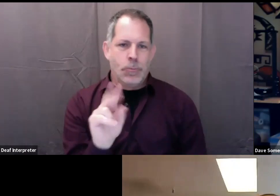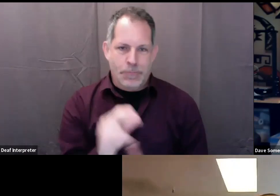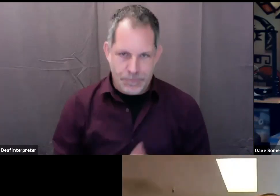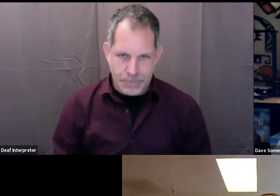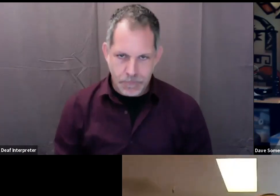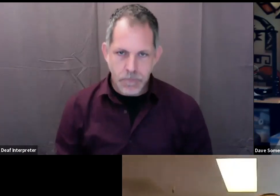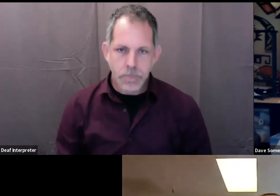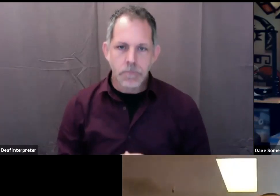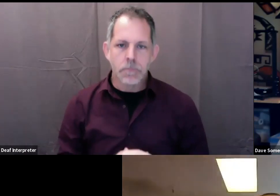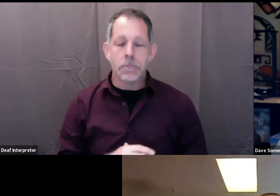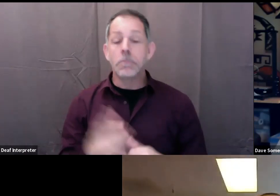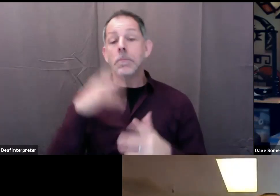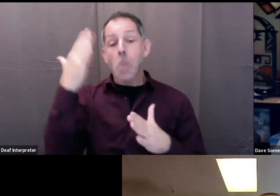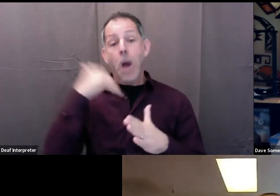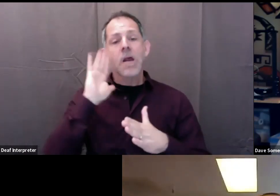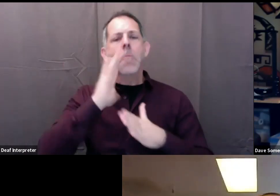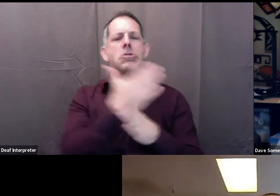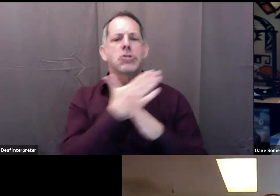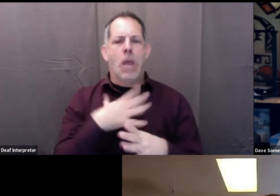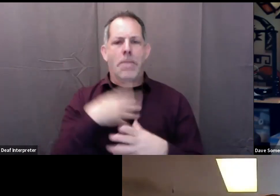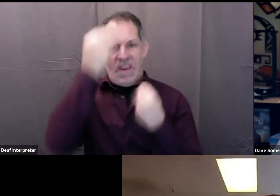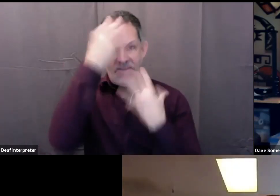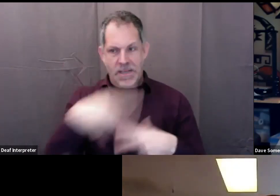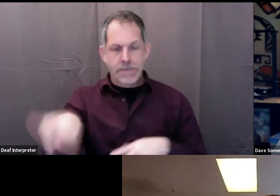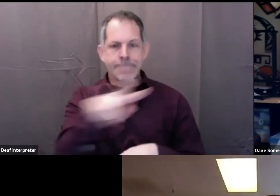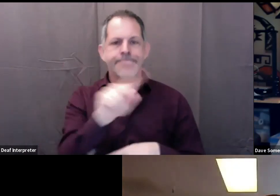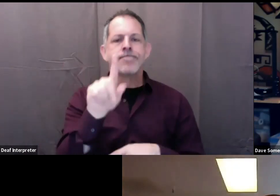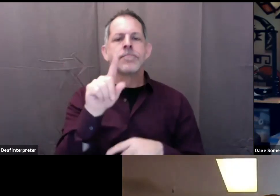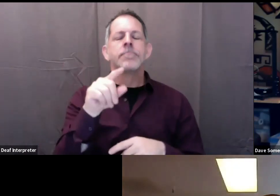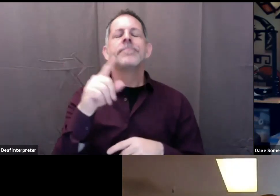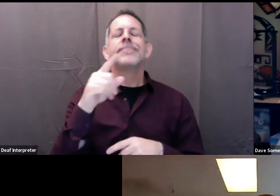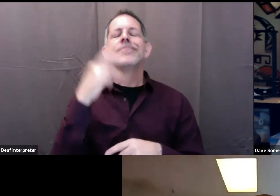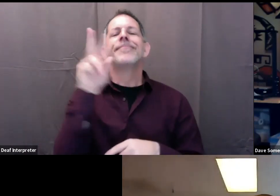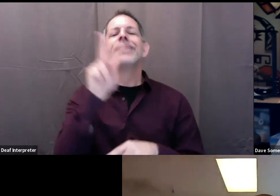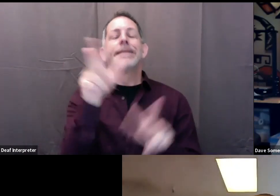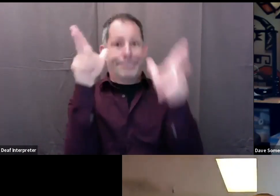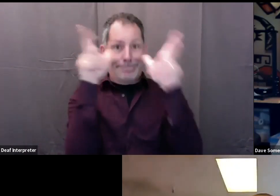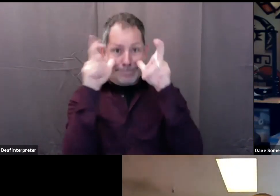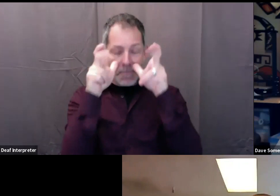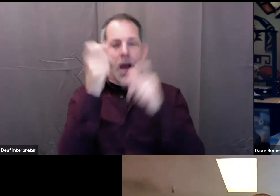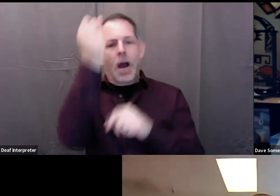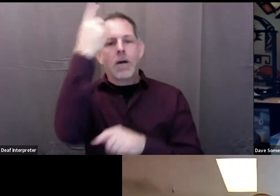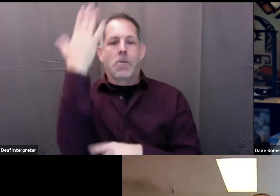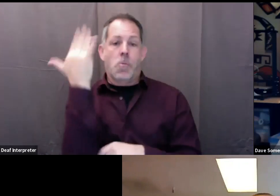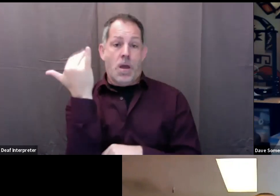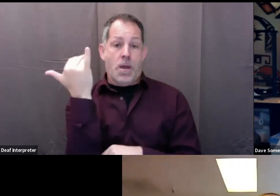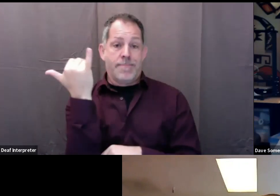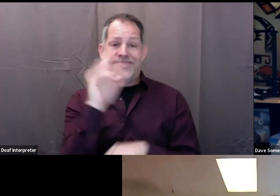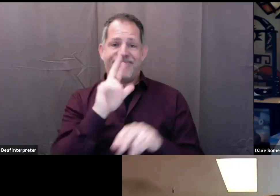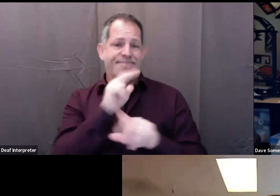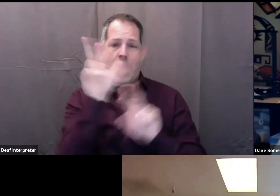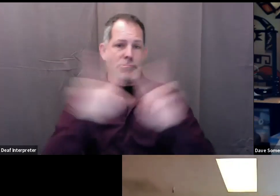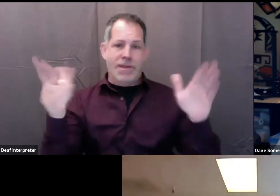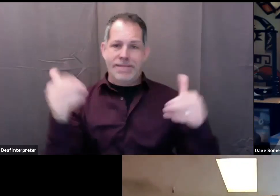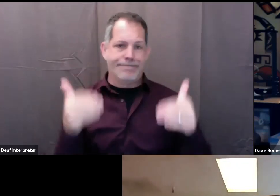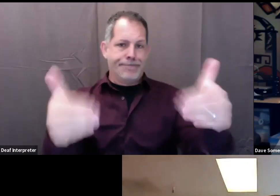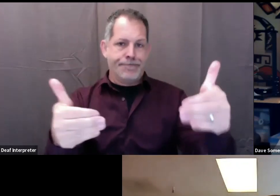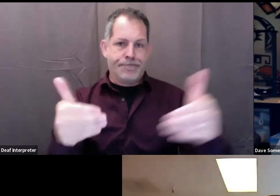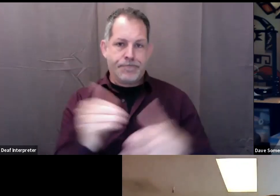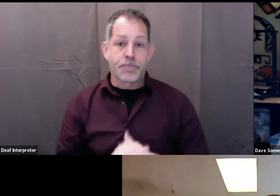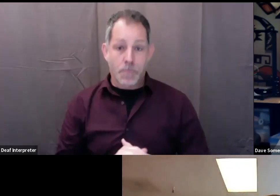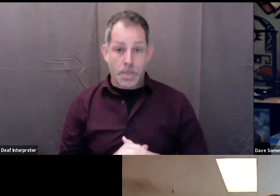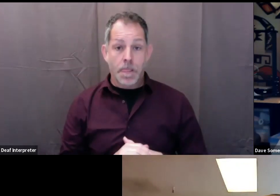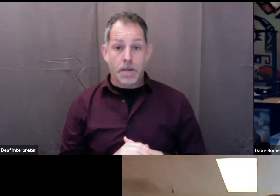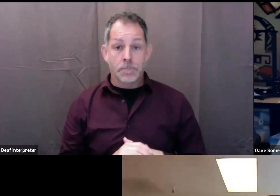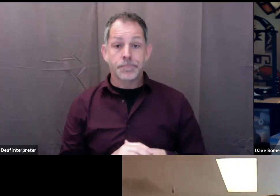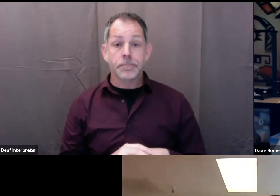we're thinking that way. I think our overarching message is that we need everyone's help